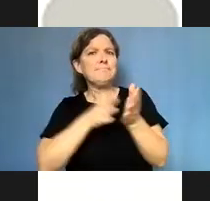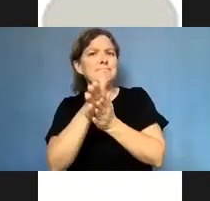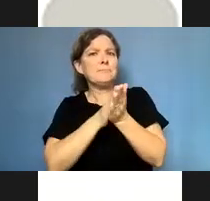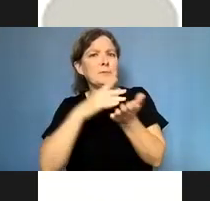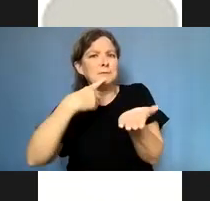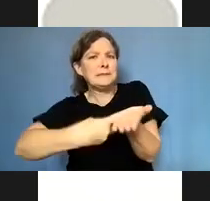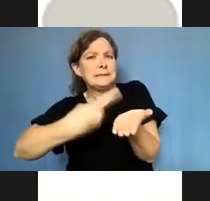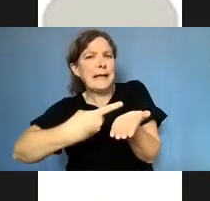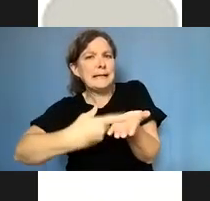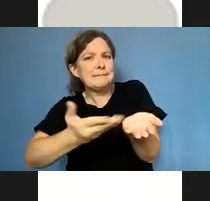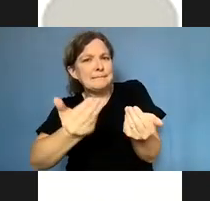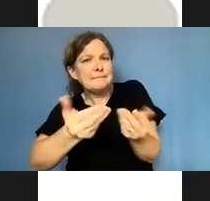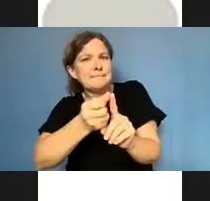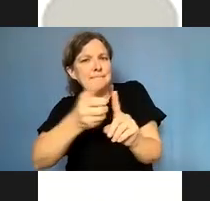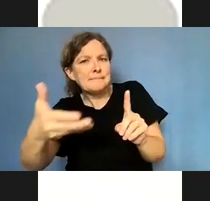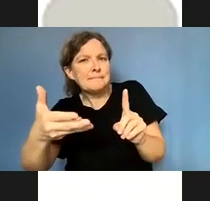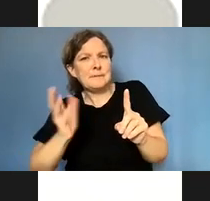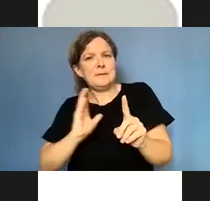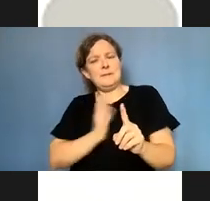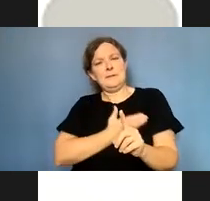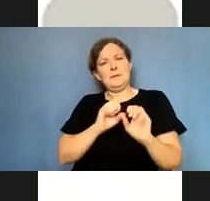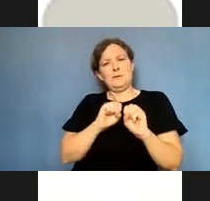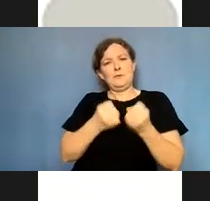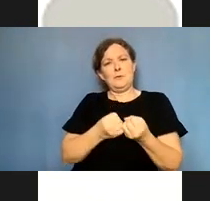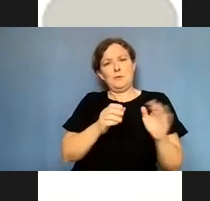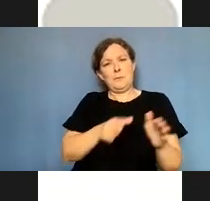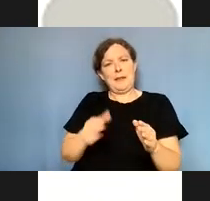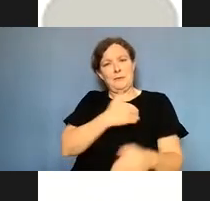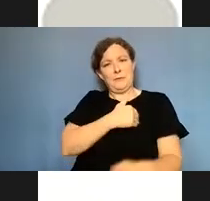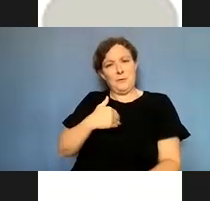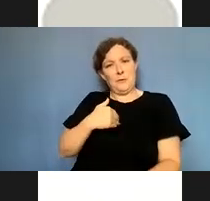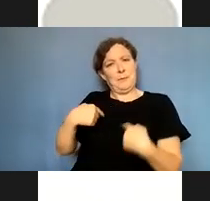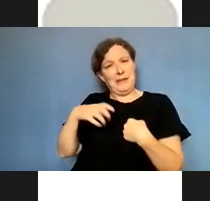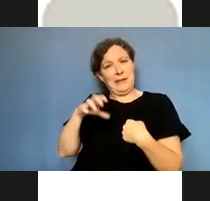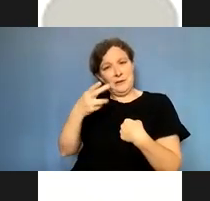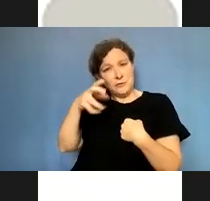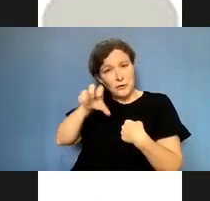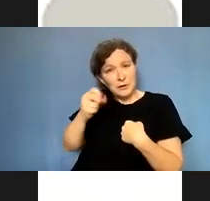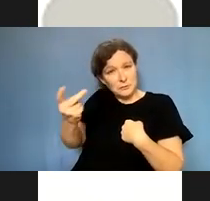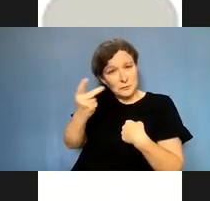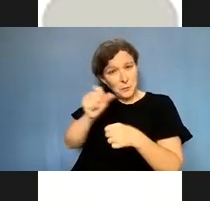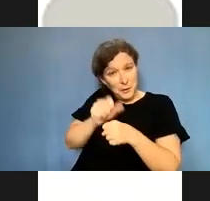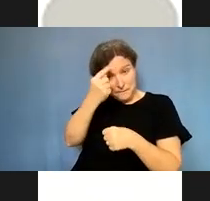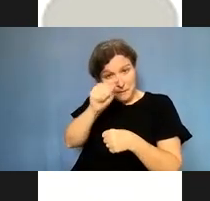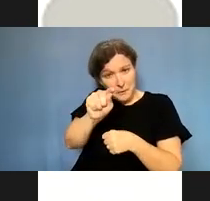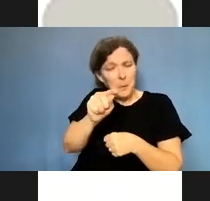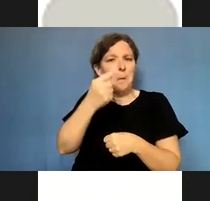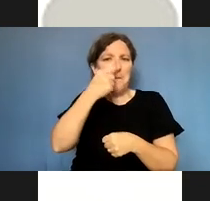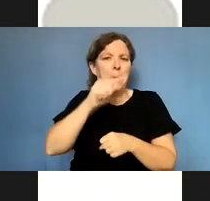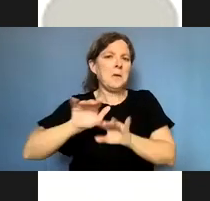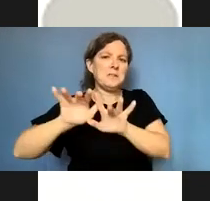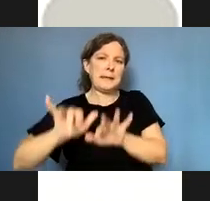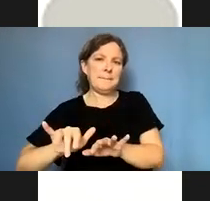see us at Social Planning Toronto, myself and Charles, to work on implementing for you, please put your ideas in the